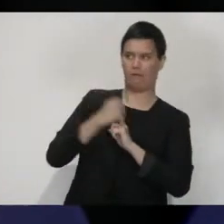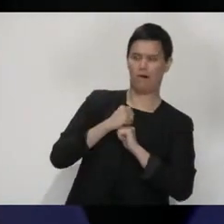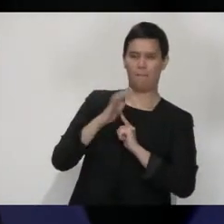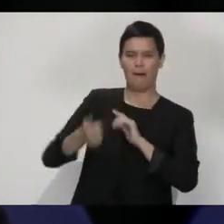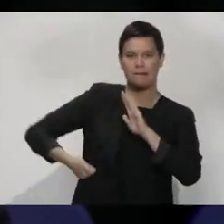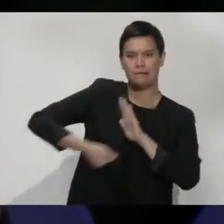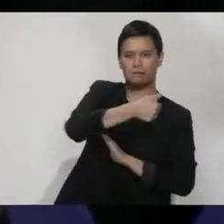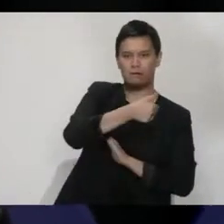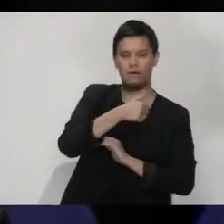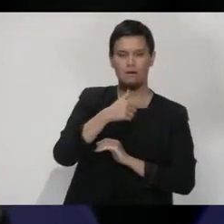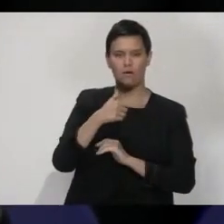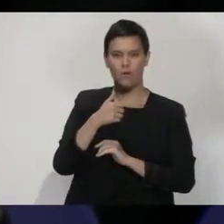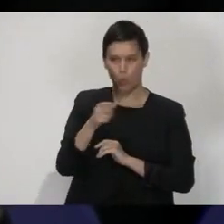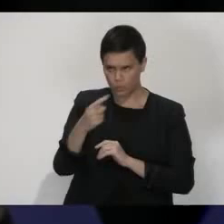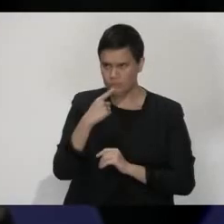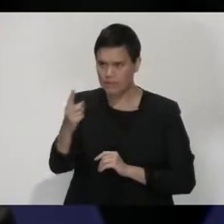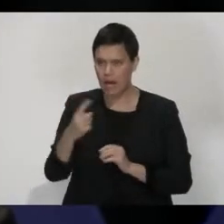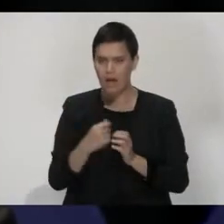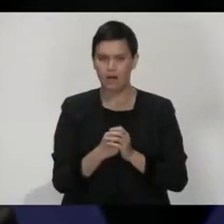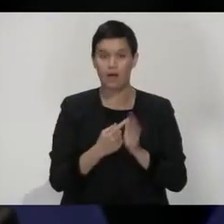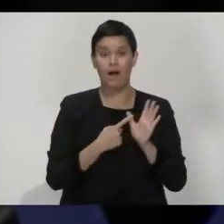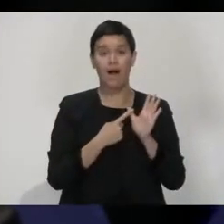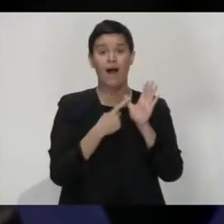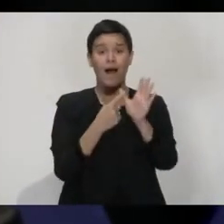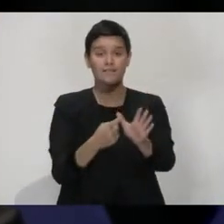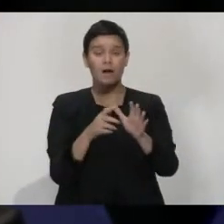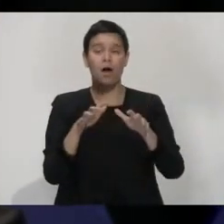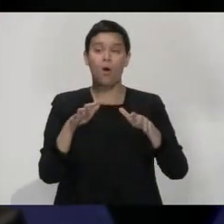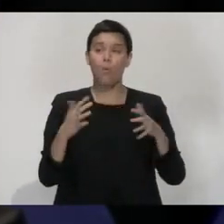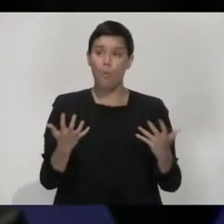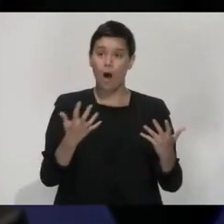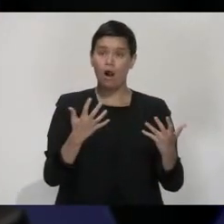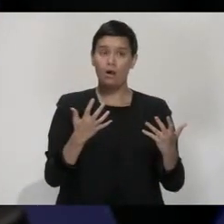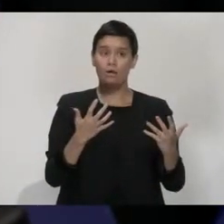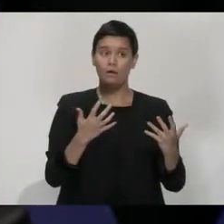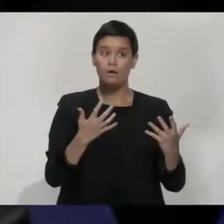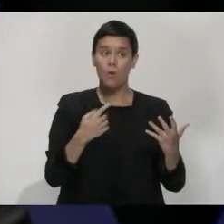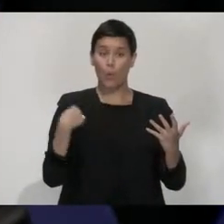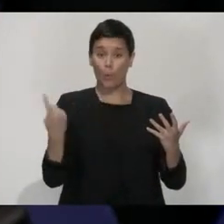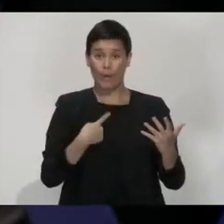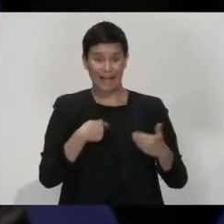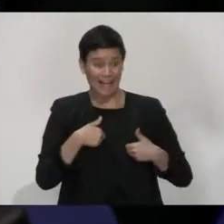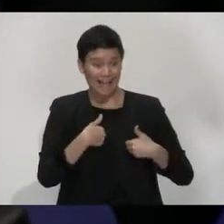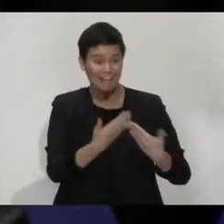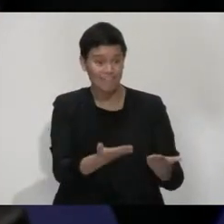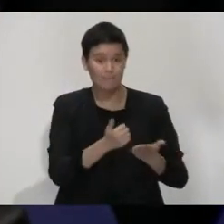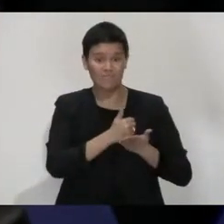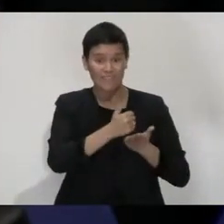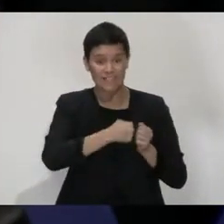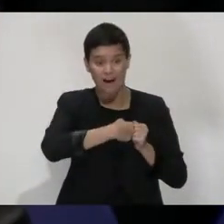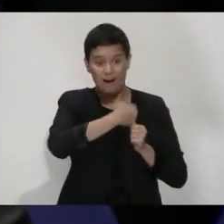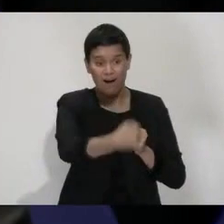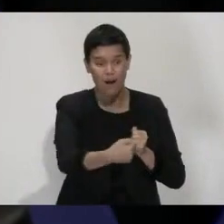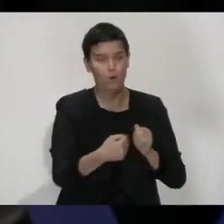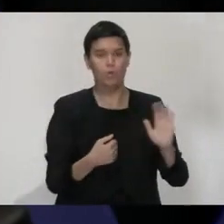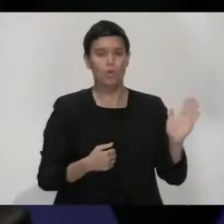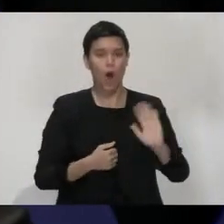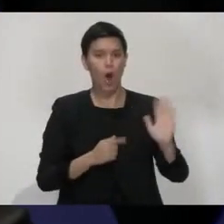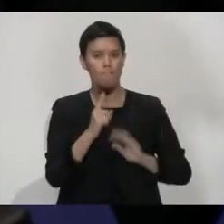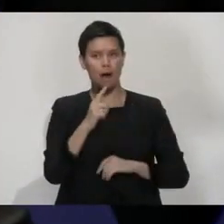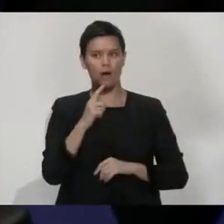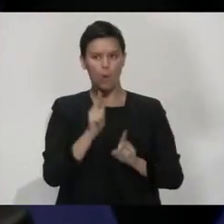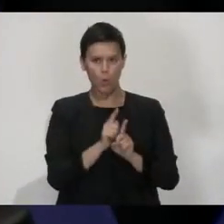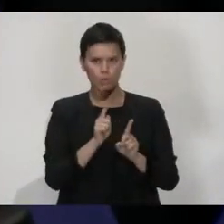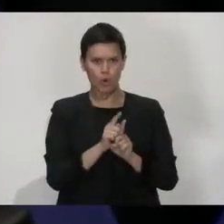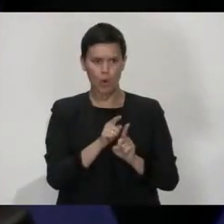That's not something that we've been talking about at the moment, but what we are saying to people is you must go and get tested, and you need to be able to